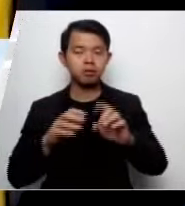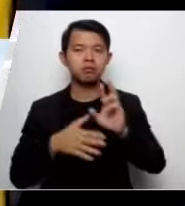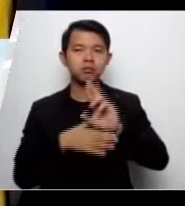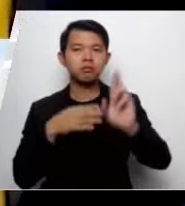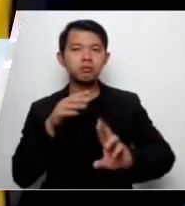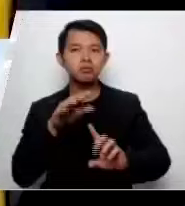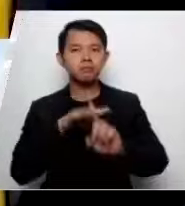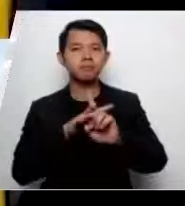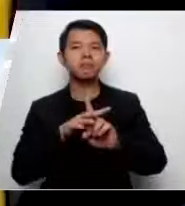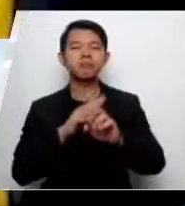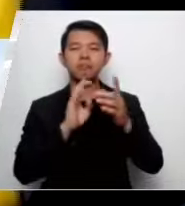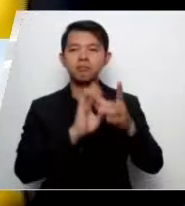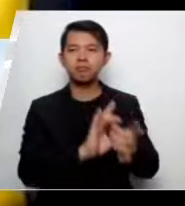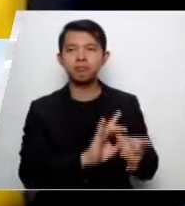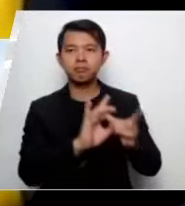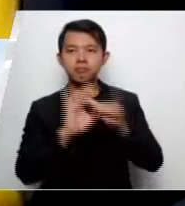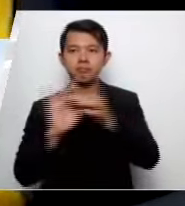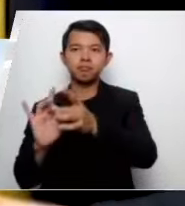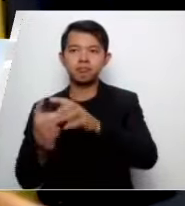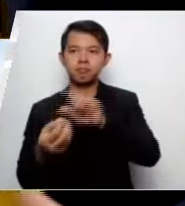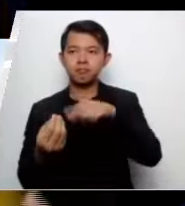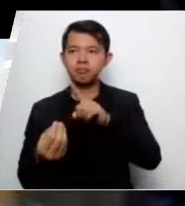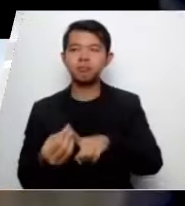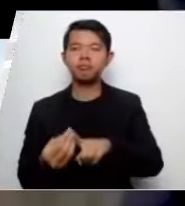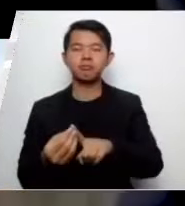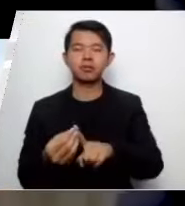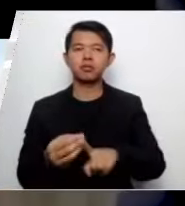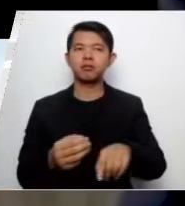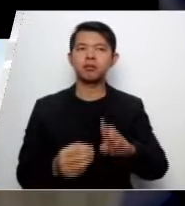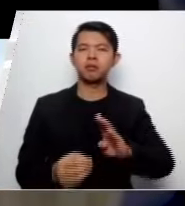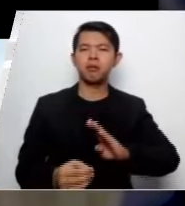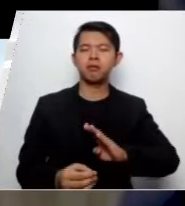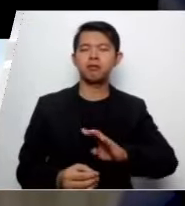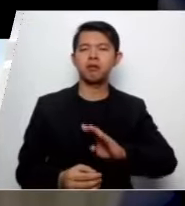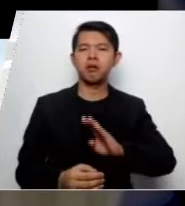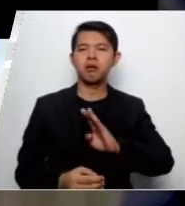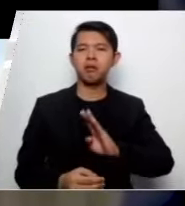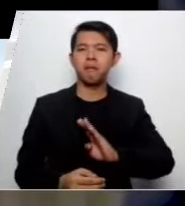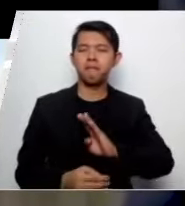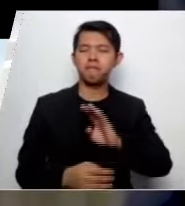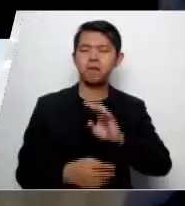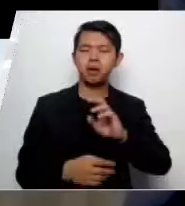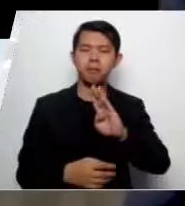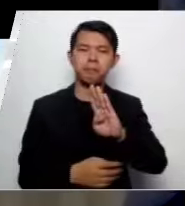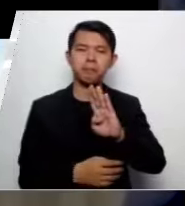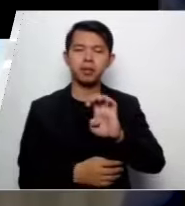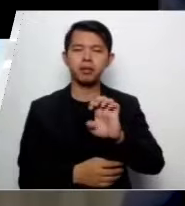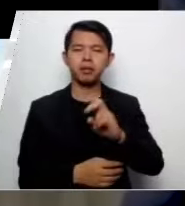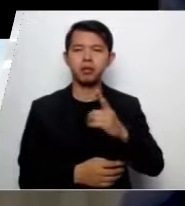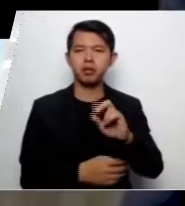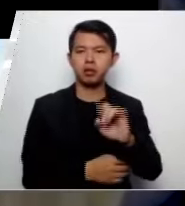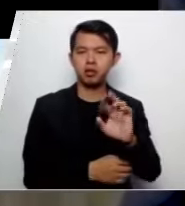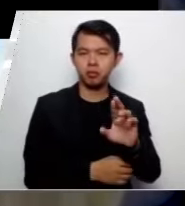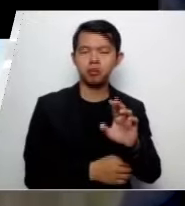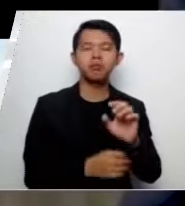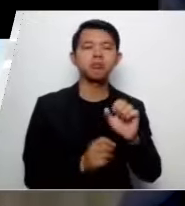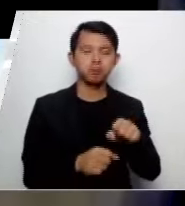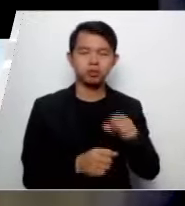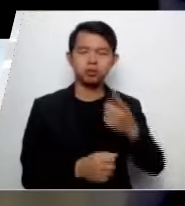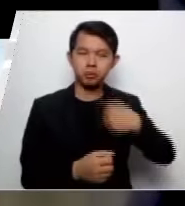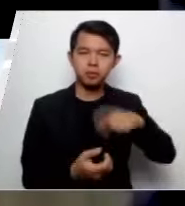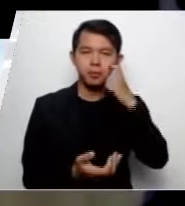a correlation on aberrant behavior, then that is going to be brought to the attention of both the